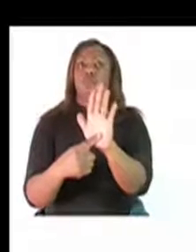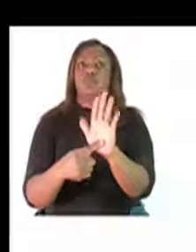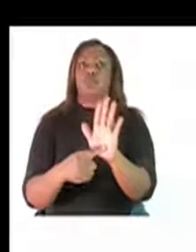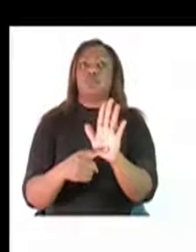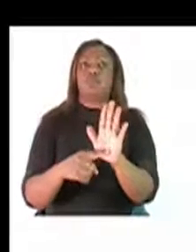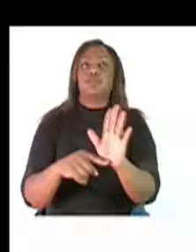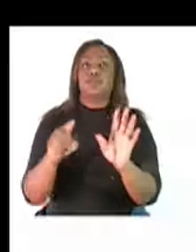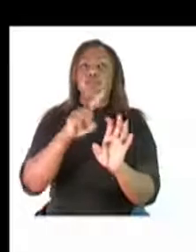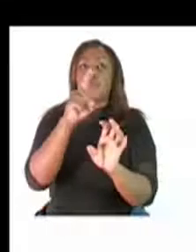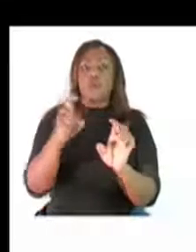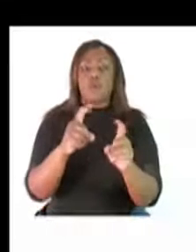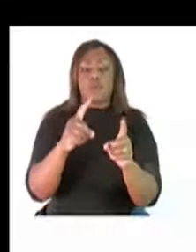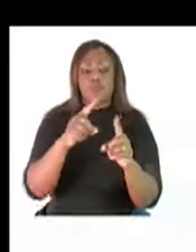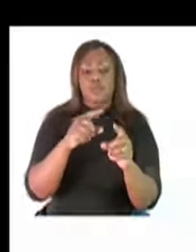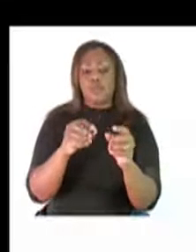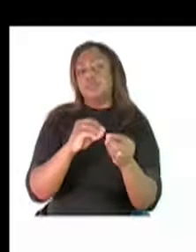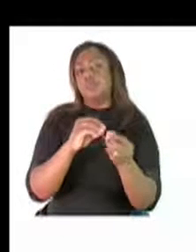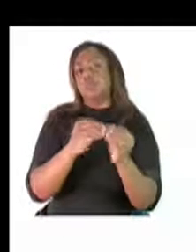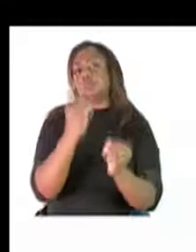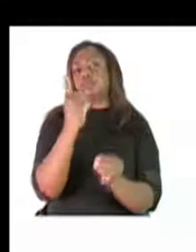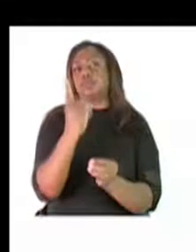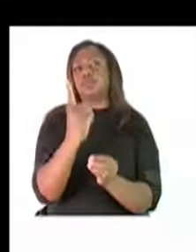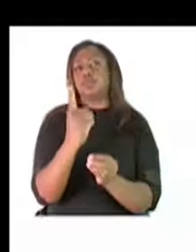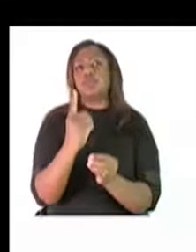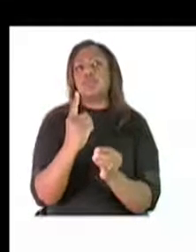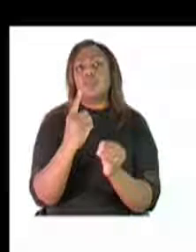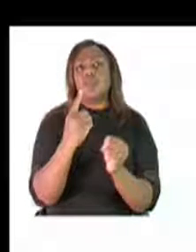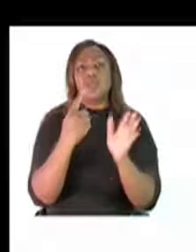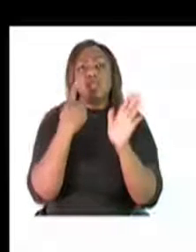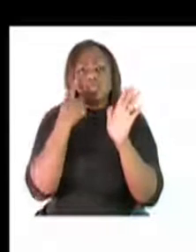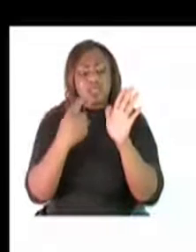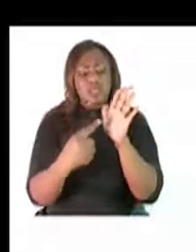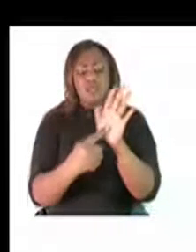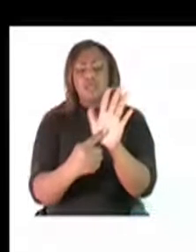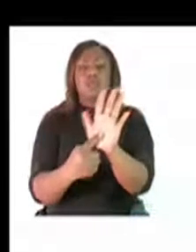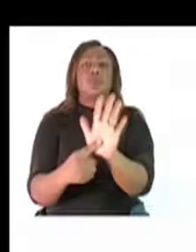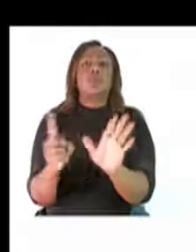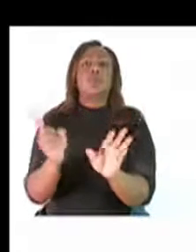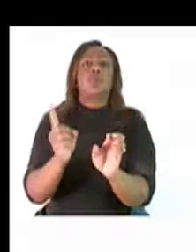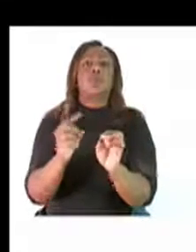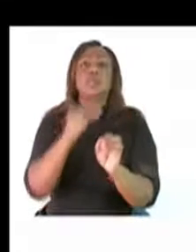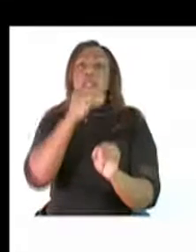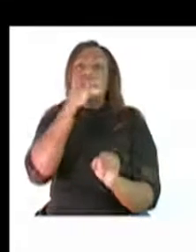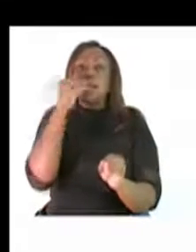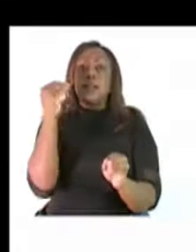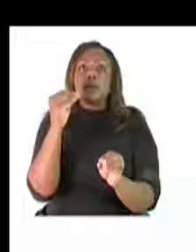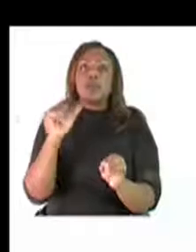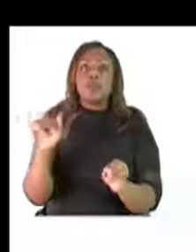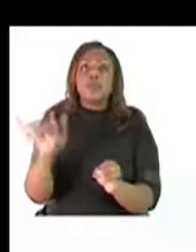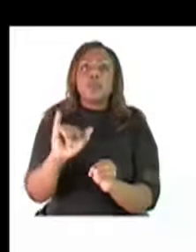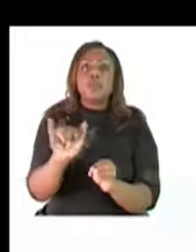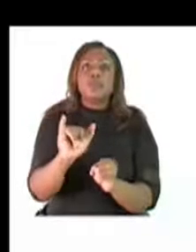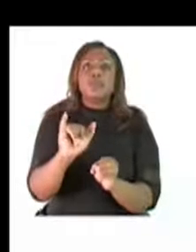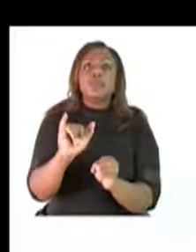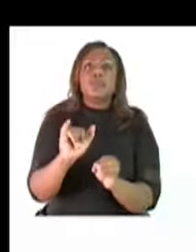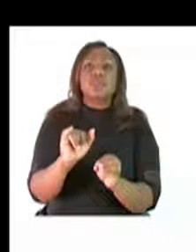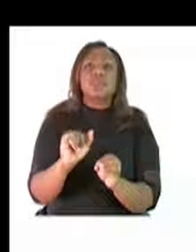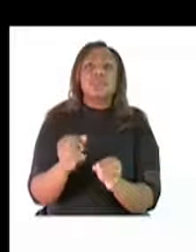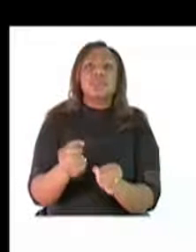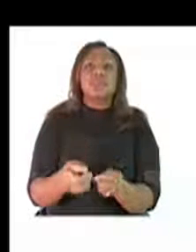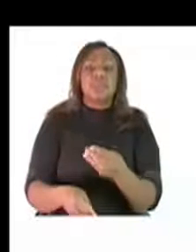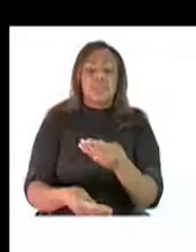Number 1, look at each picture and name the factor that enhance or promote the spread